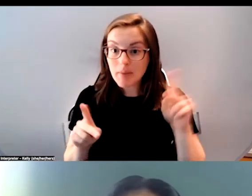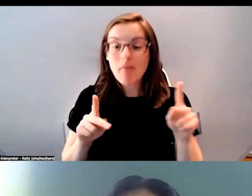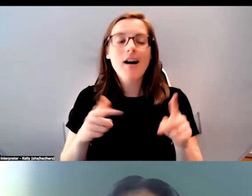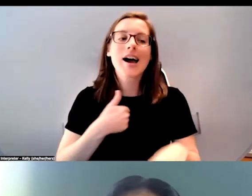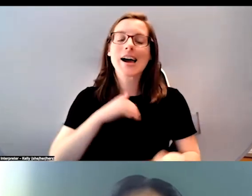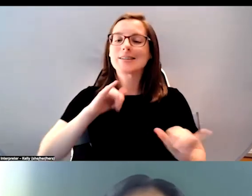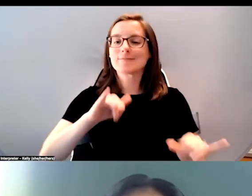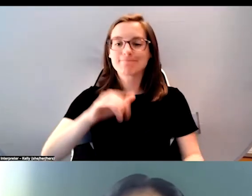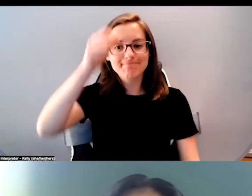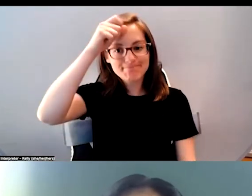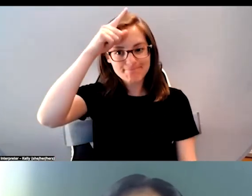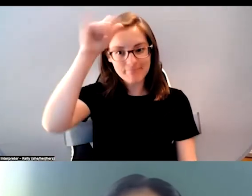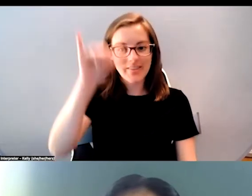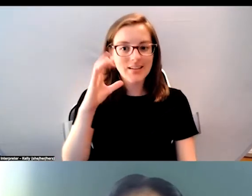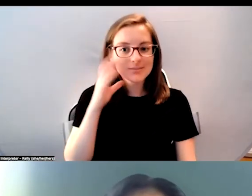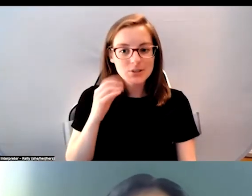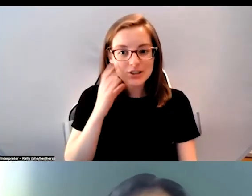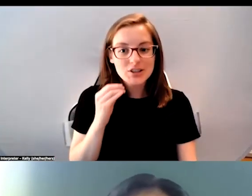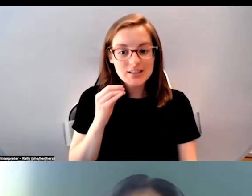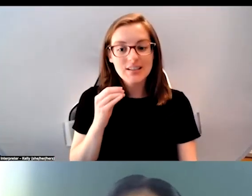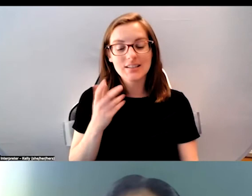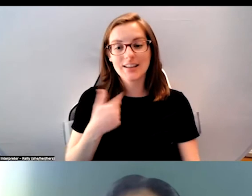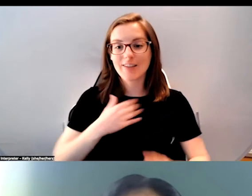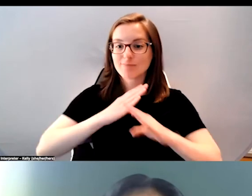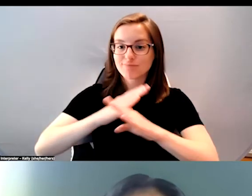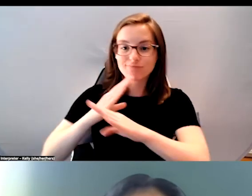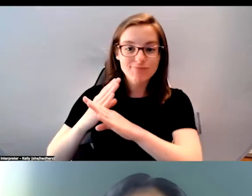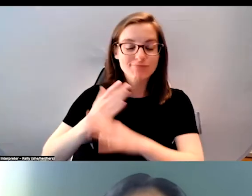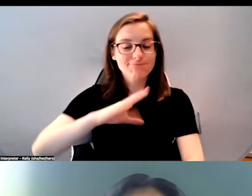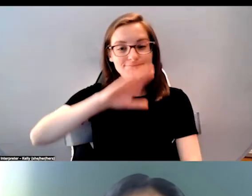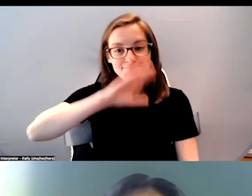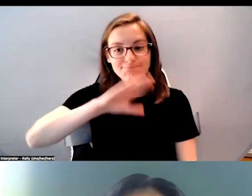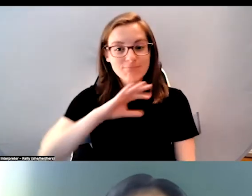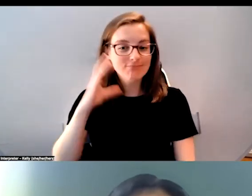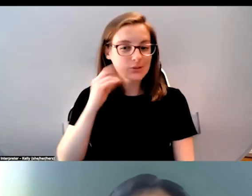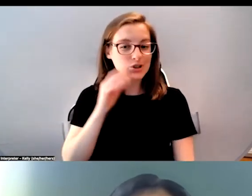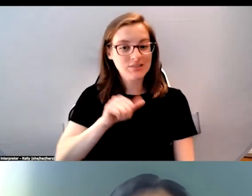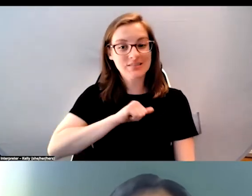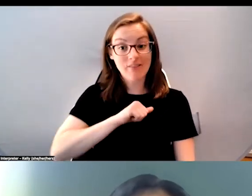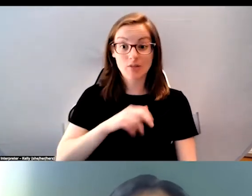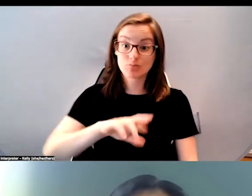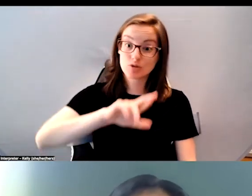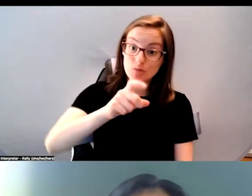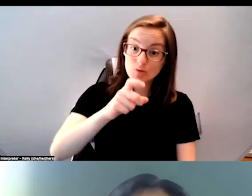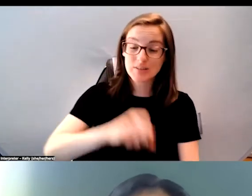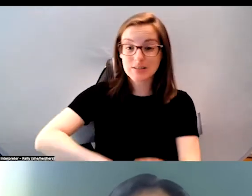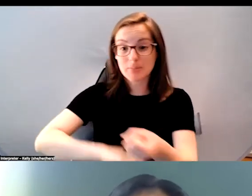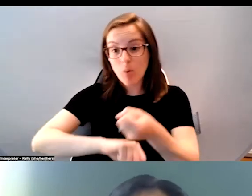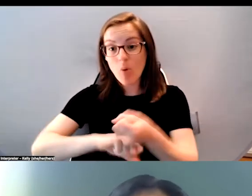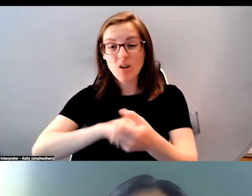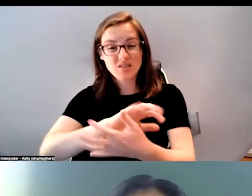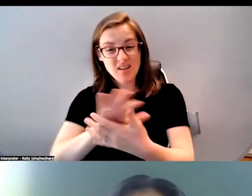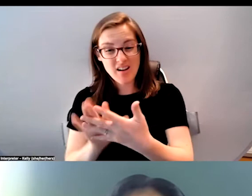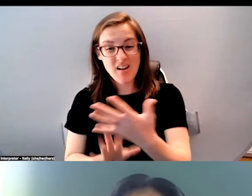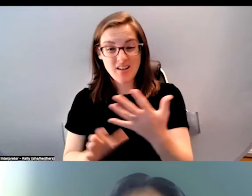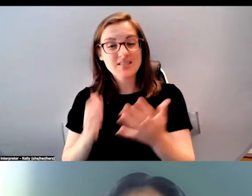to get certain services, certain prescriptions, medications, supports, et cetera, covered through health insurance. And